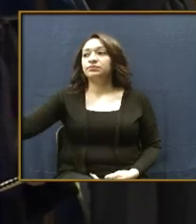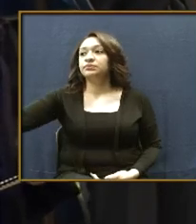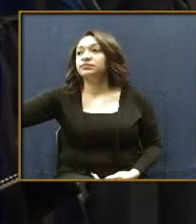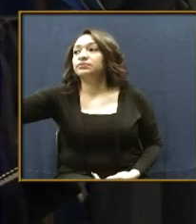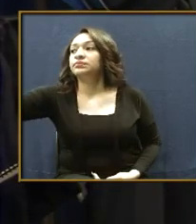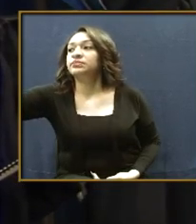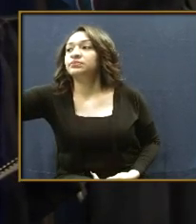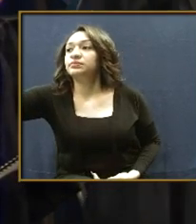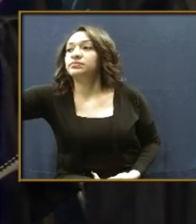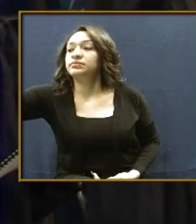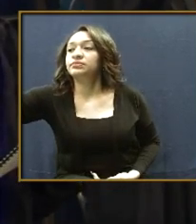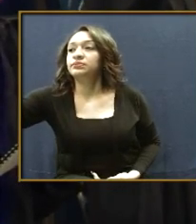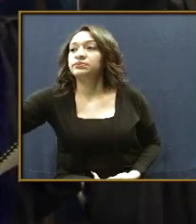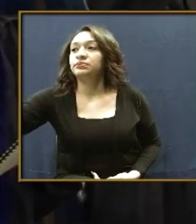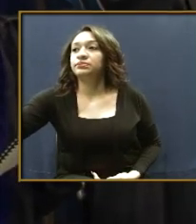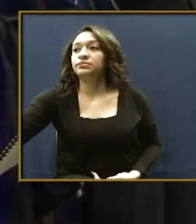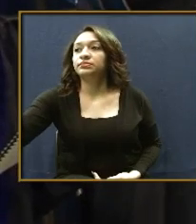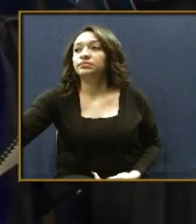to